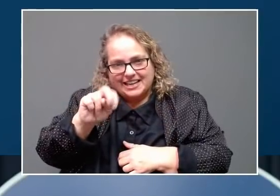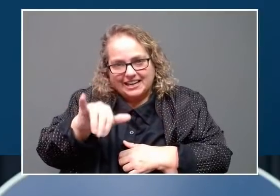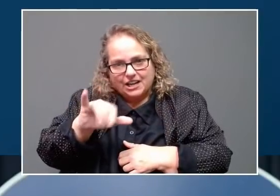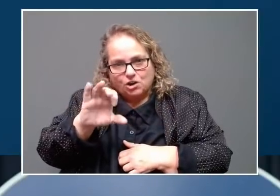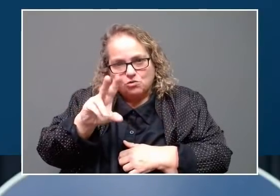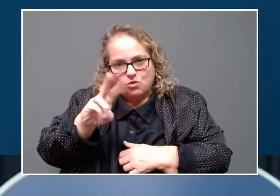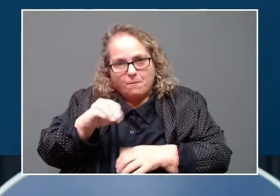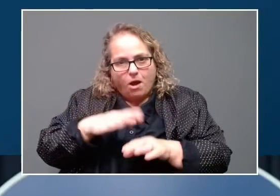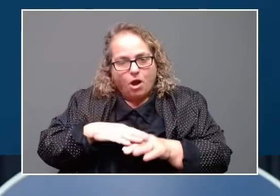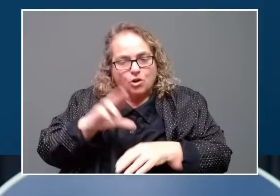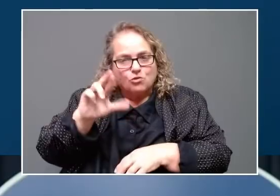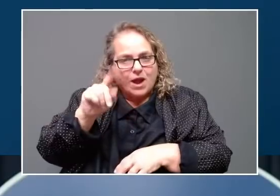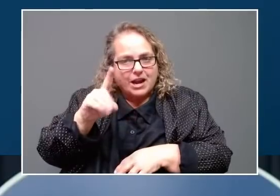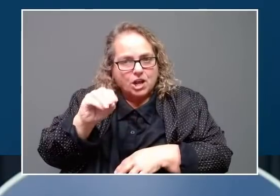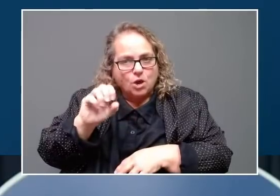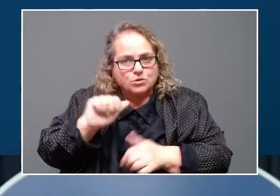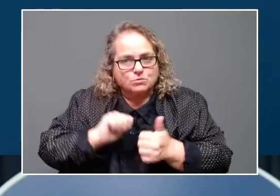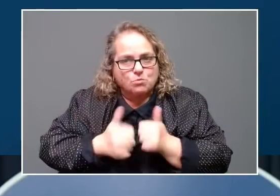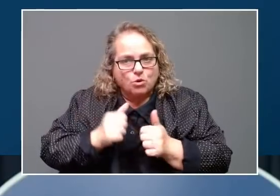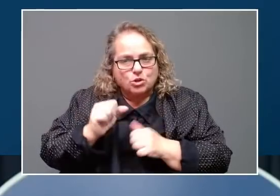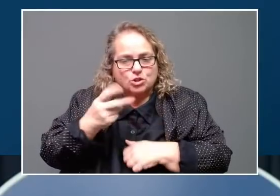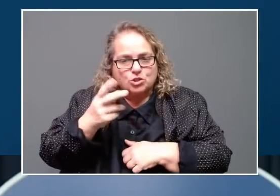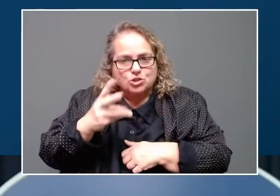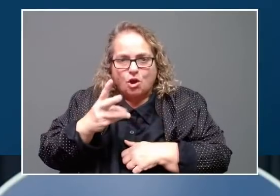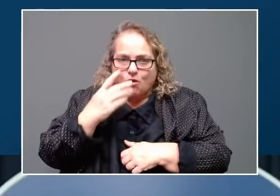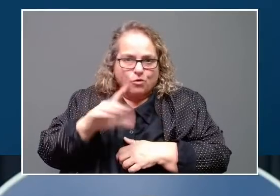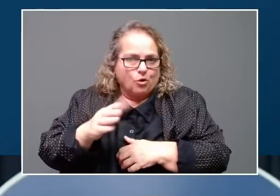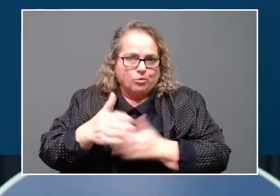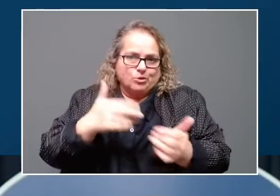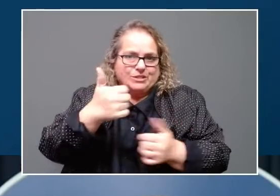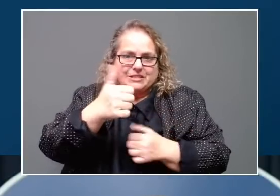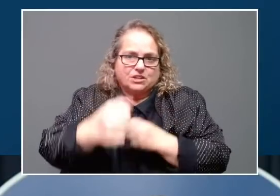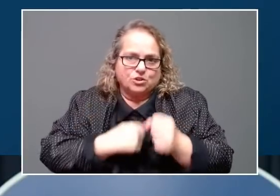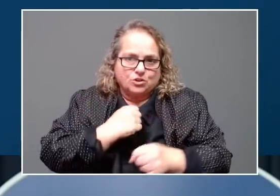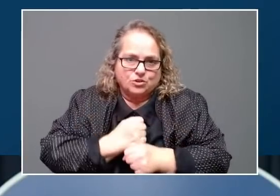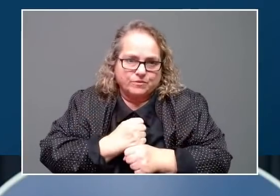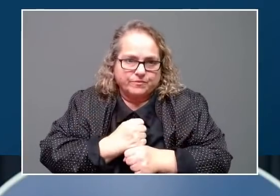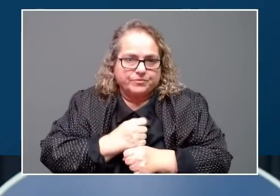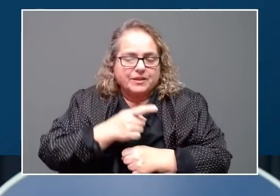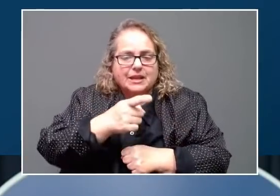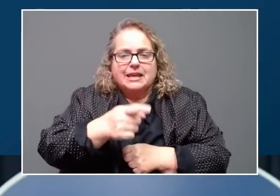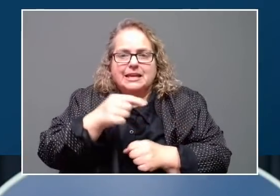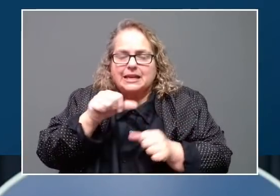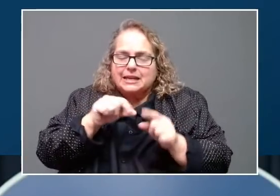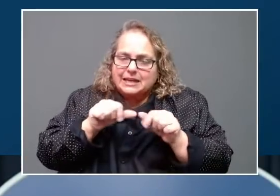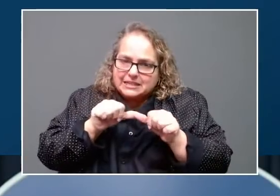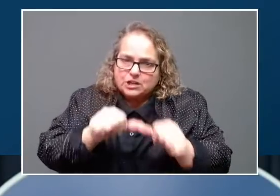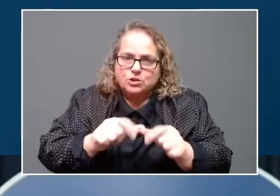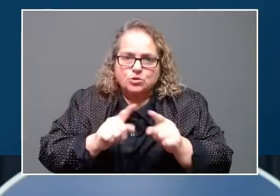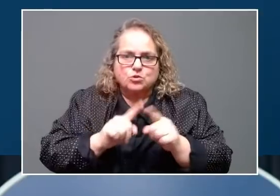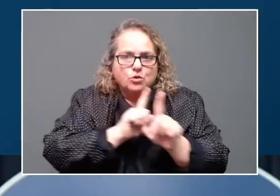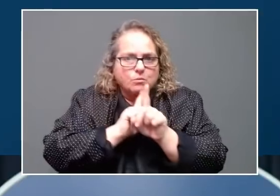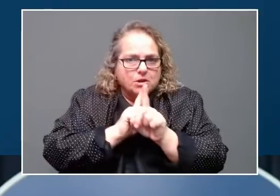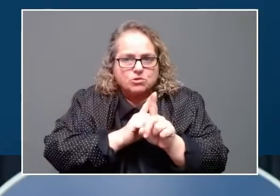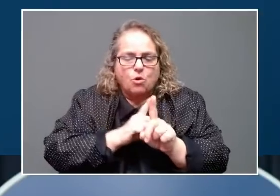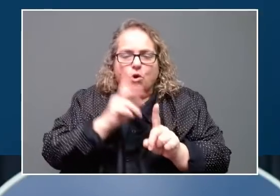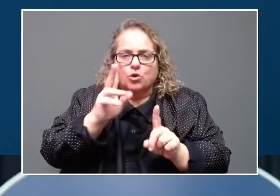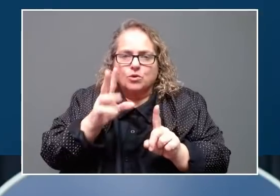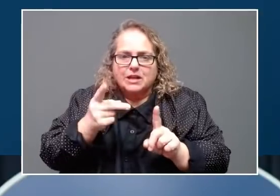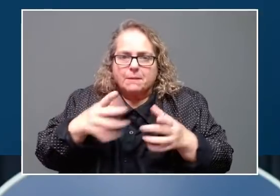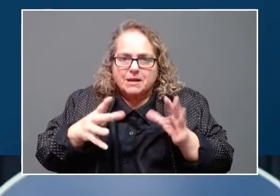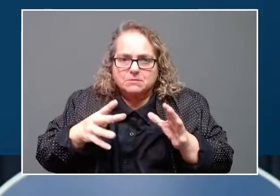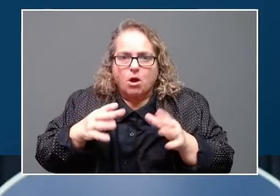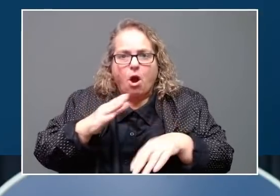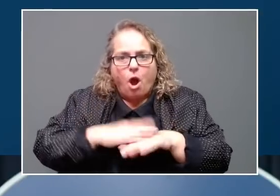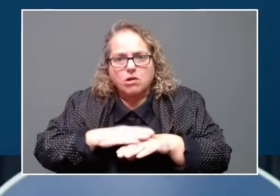than a decade. Coach Hall continued to mentor UK basketball players on and off the court. He often attended practices and